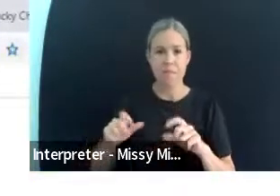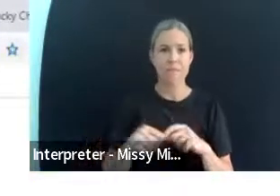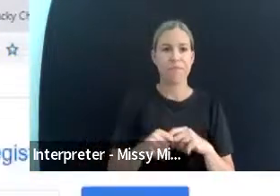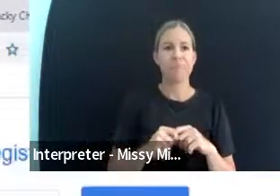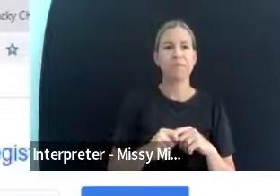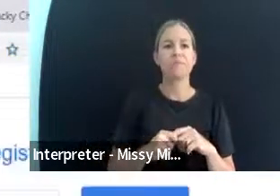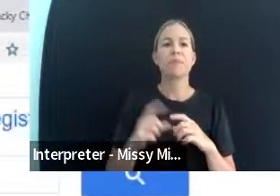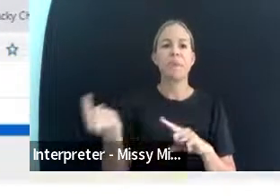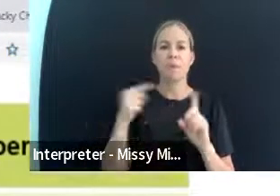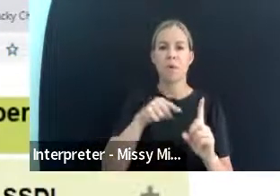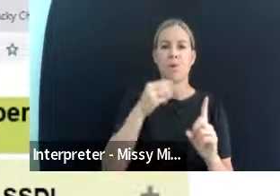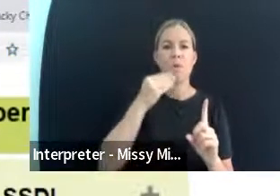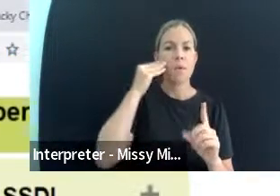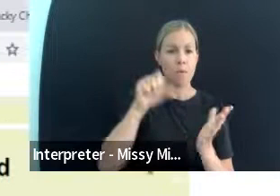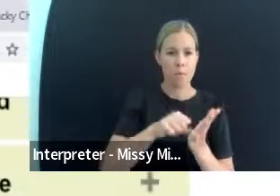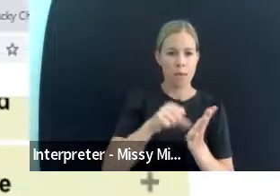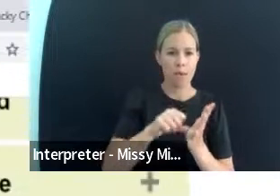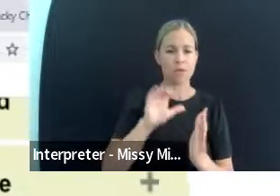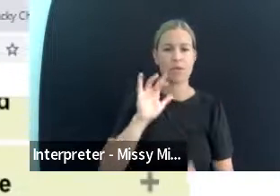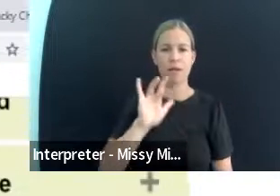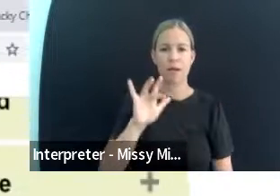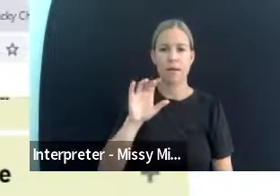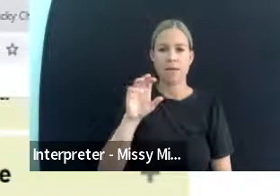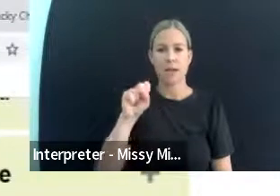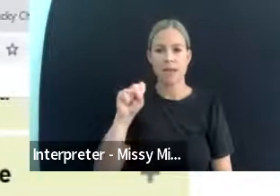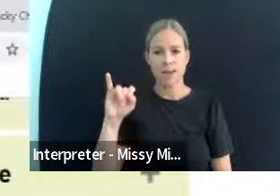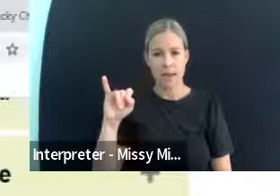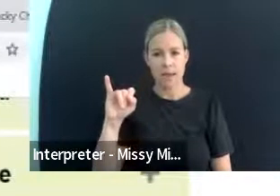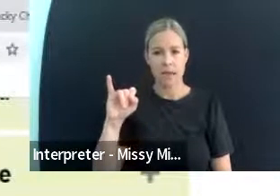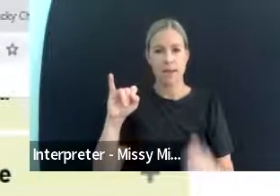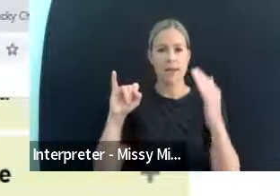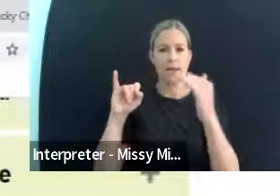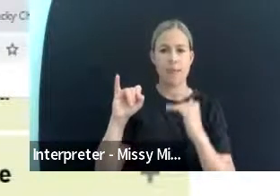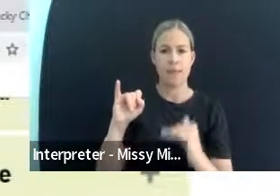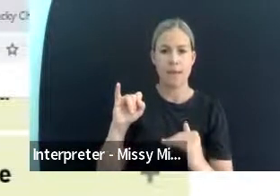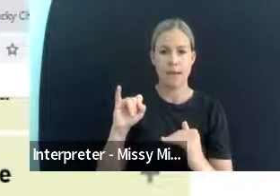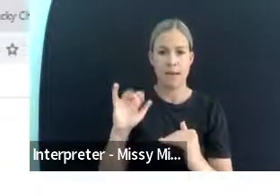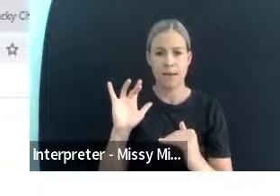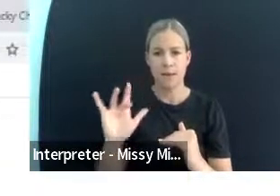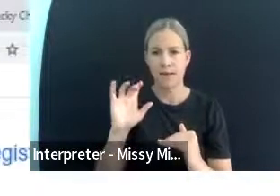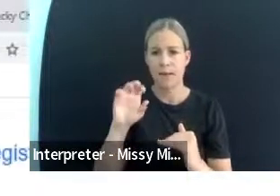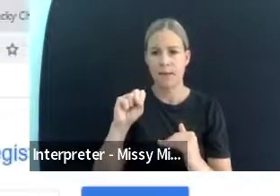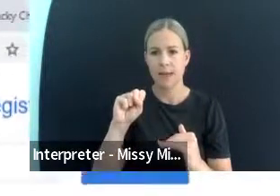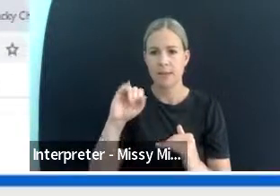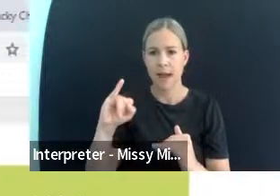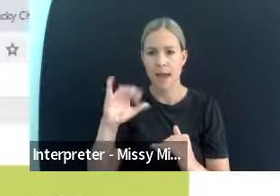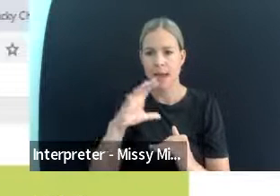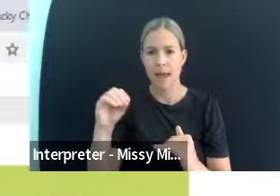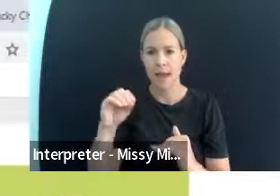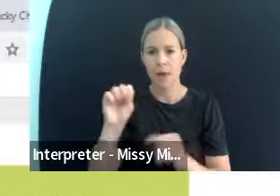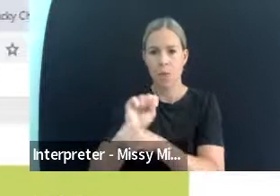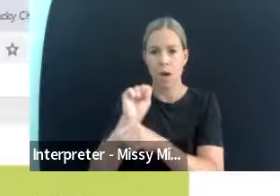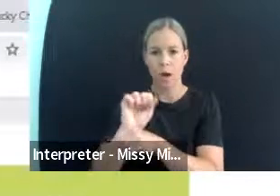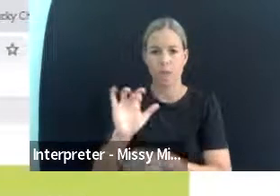Supplemental Security Income, and then click on SSI and Work. So